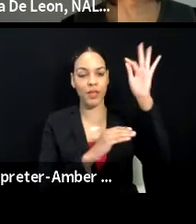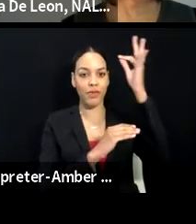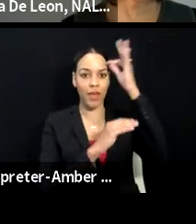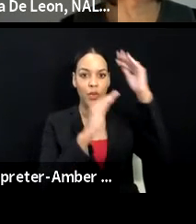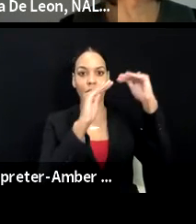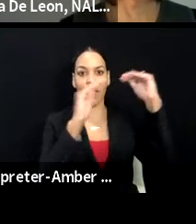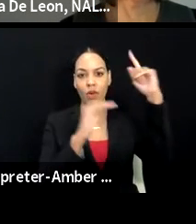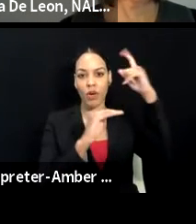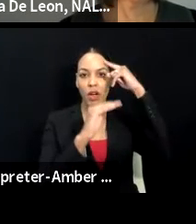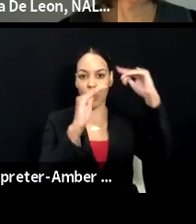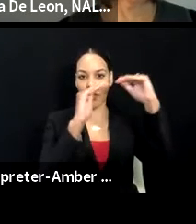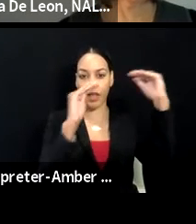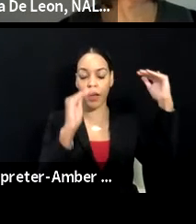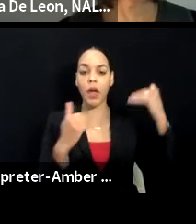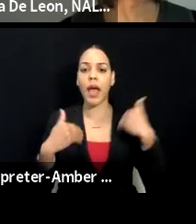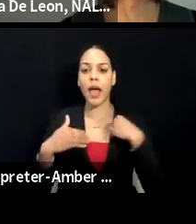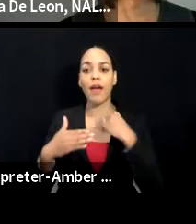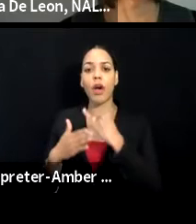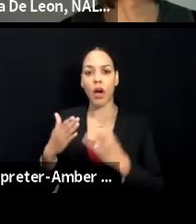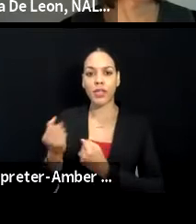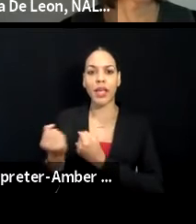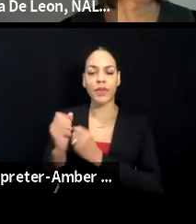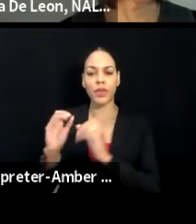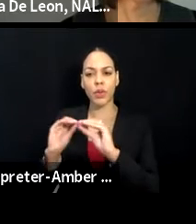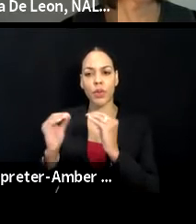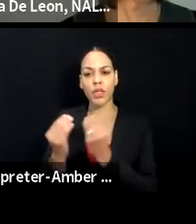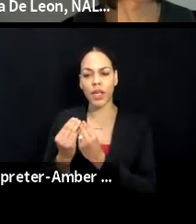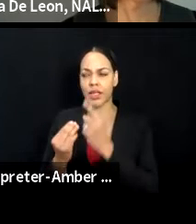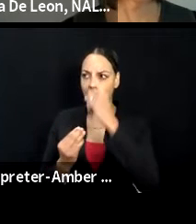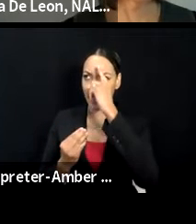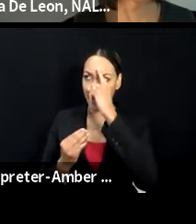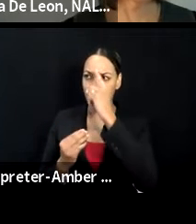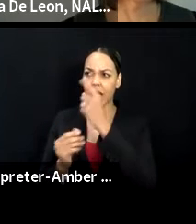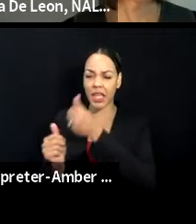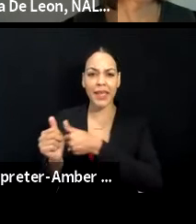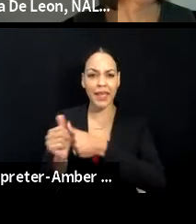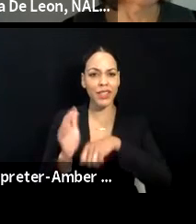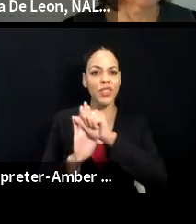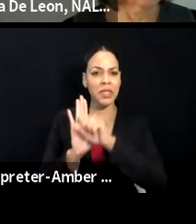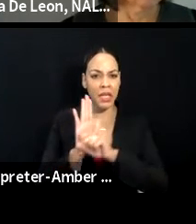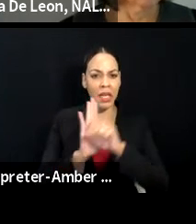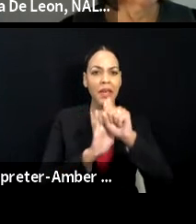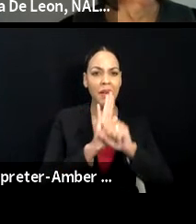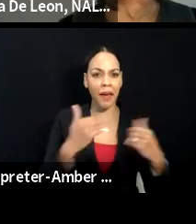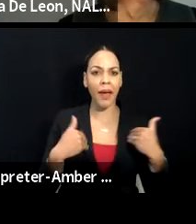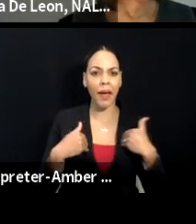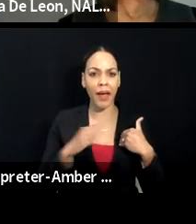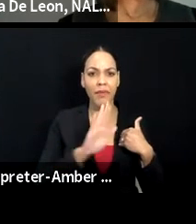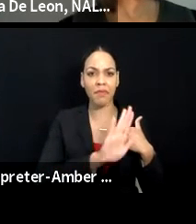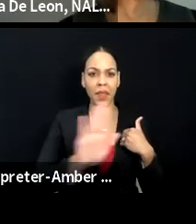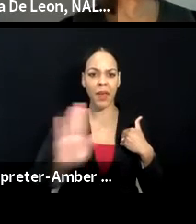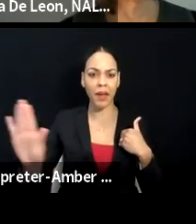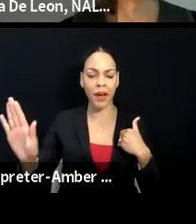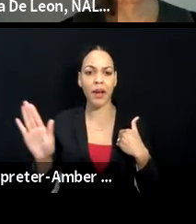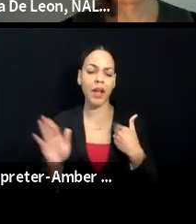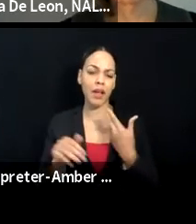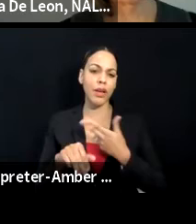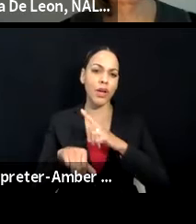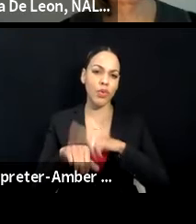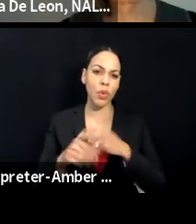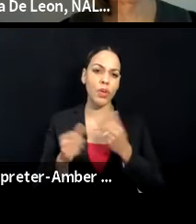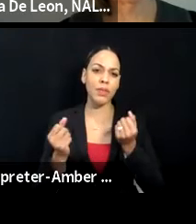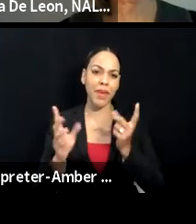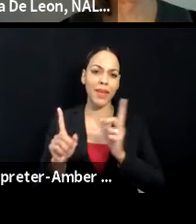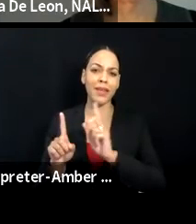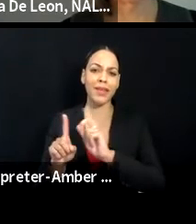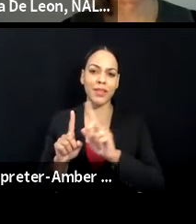arts advocacy organizations, I believe, in almost every state, and of course, many municipalities